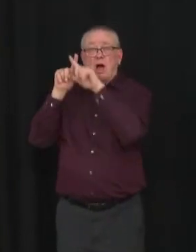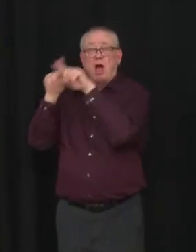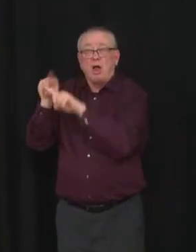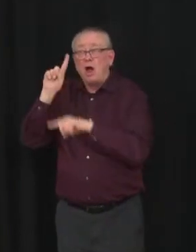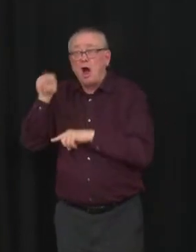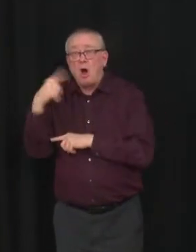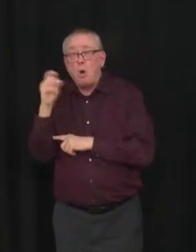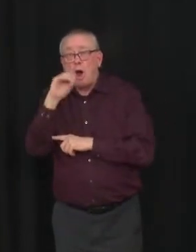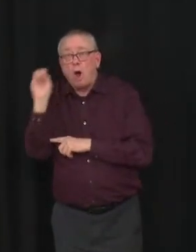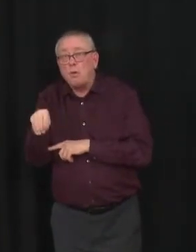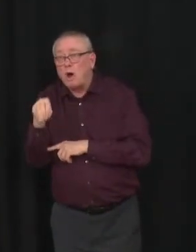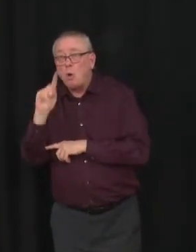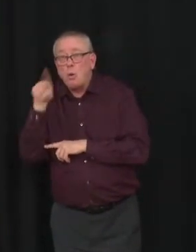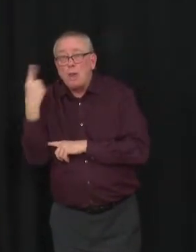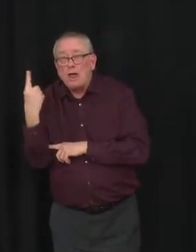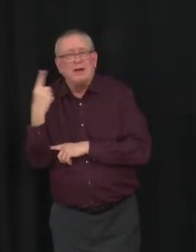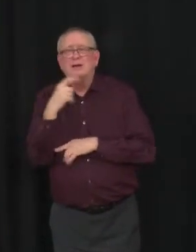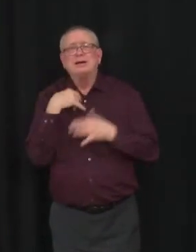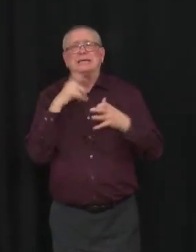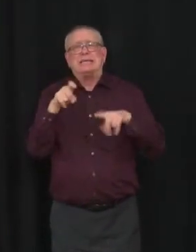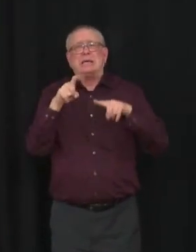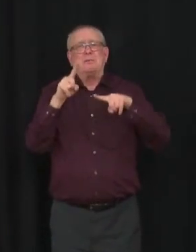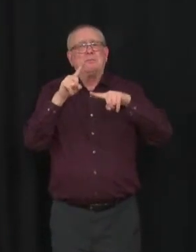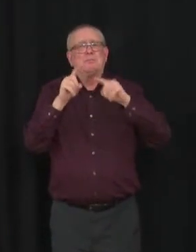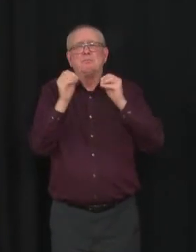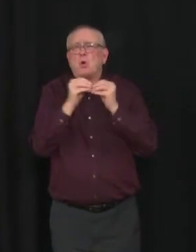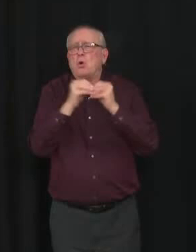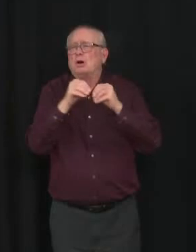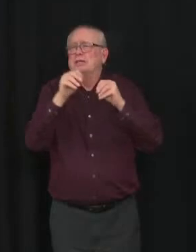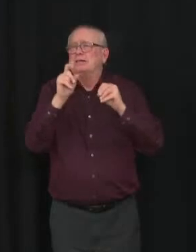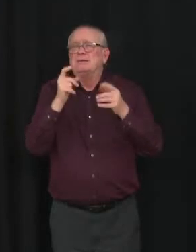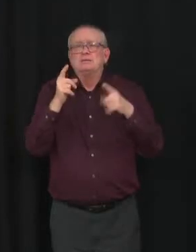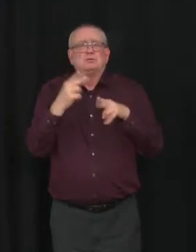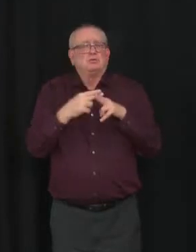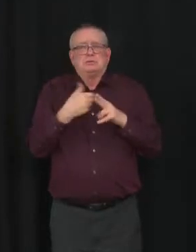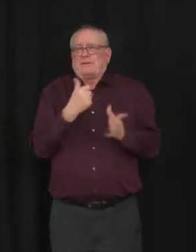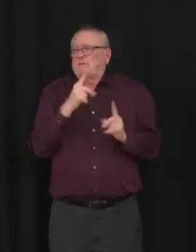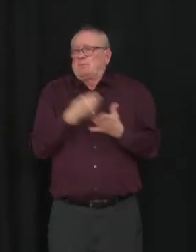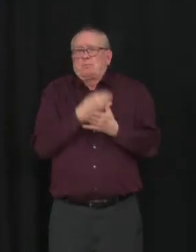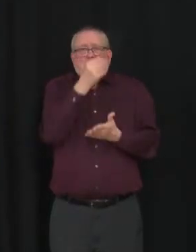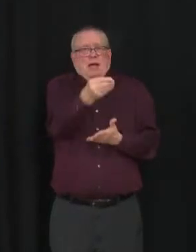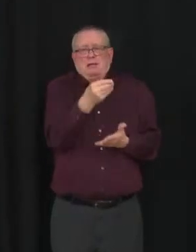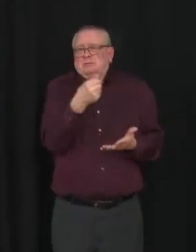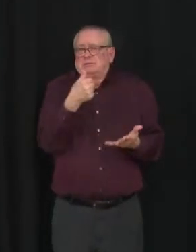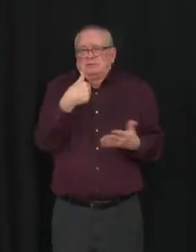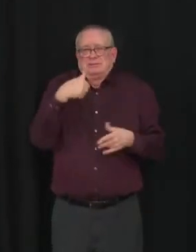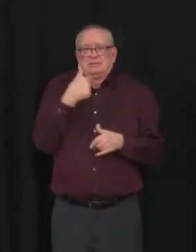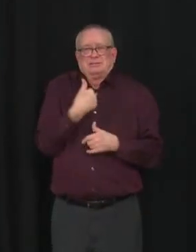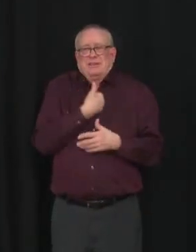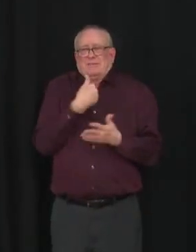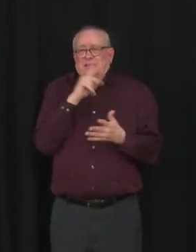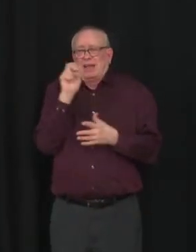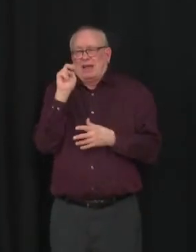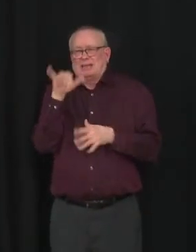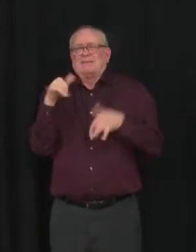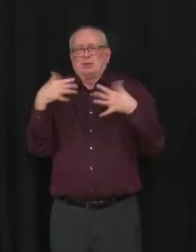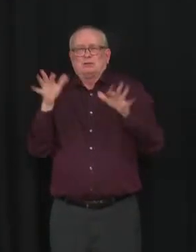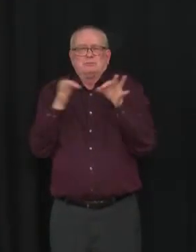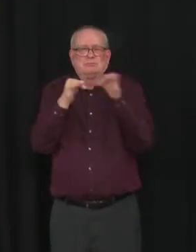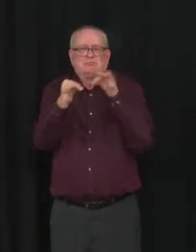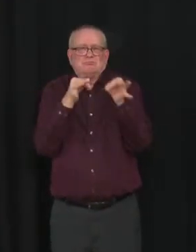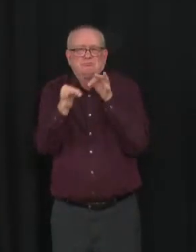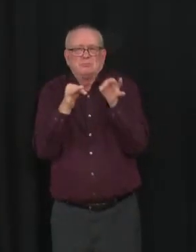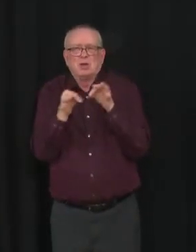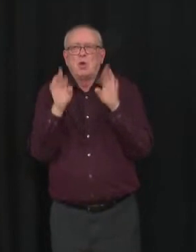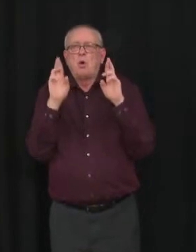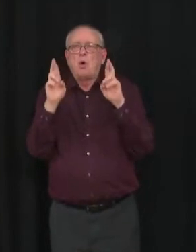them sooner. So we're going to buy our own, as indicated by the Premier. We're looking at procuring up to 10 million rapid tests for